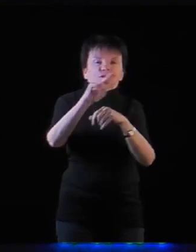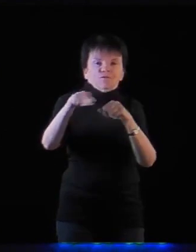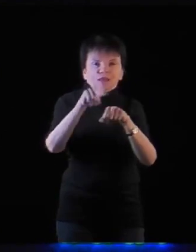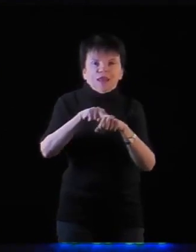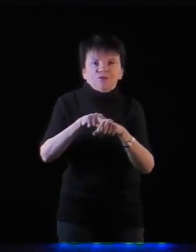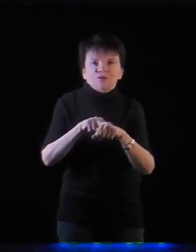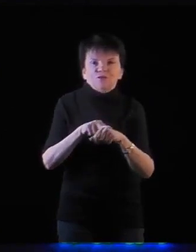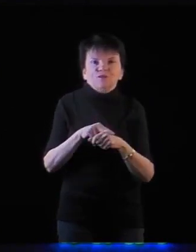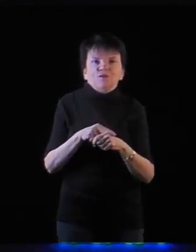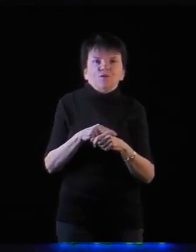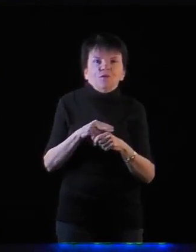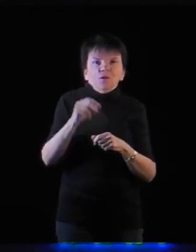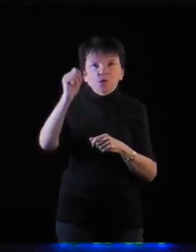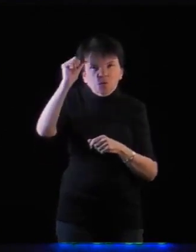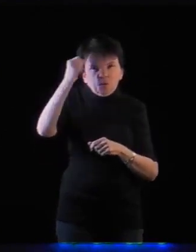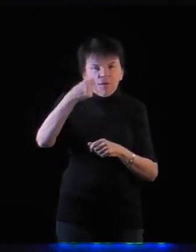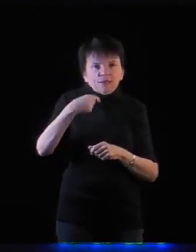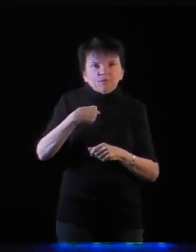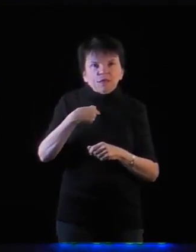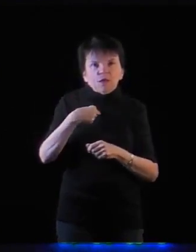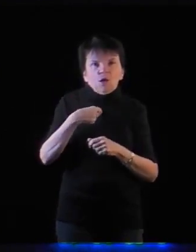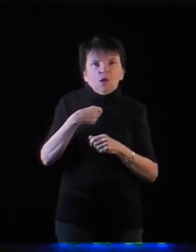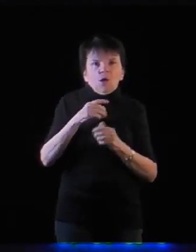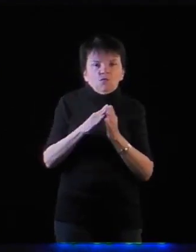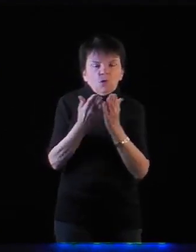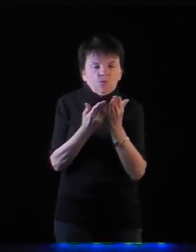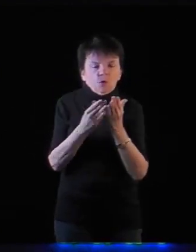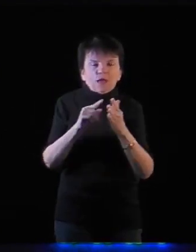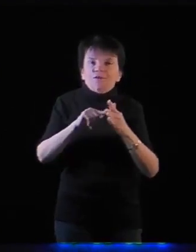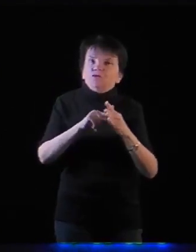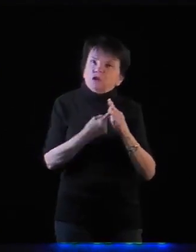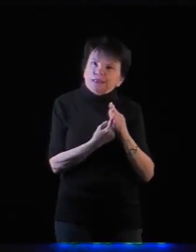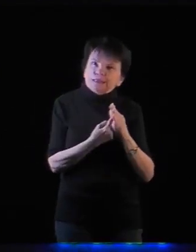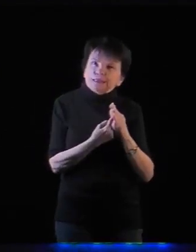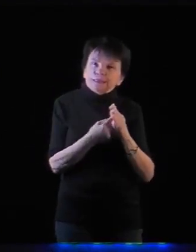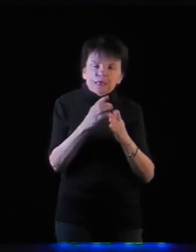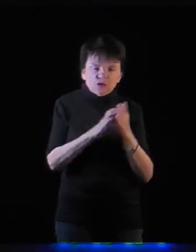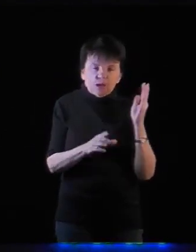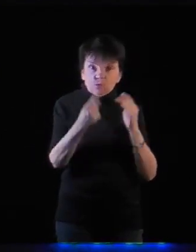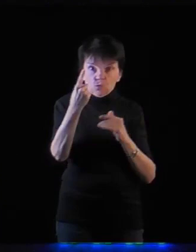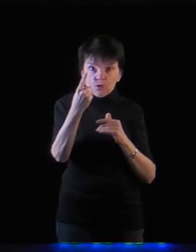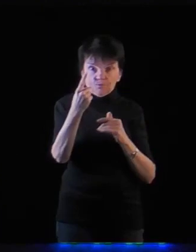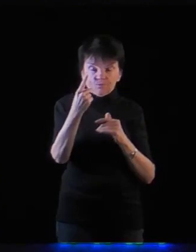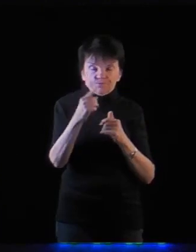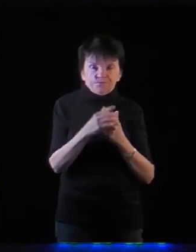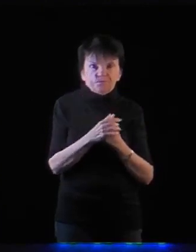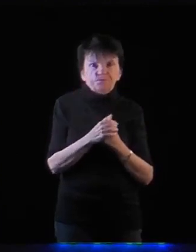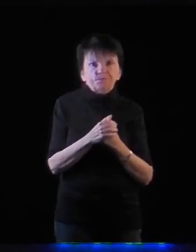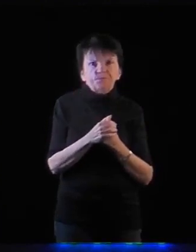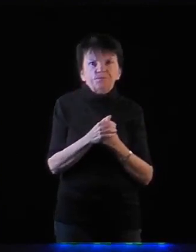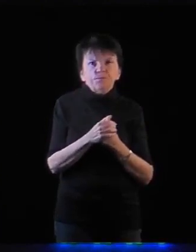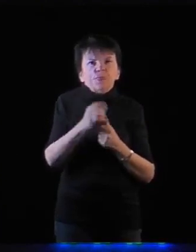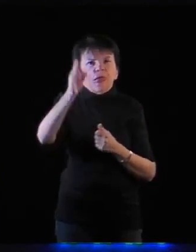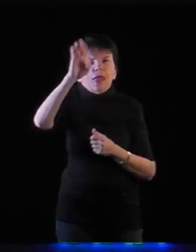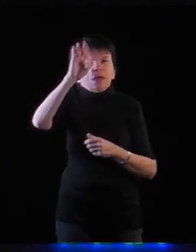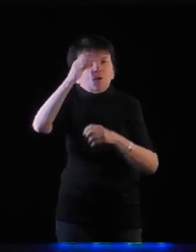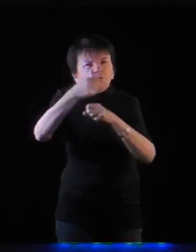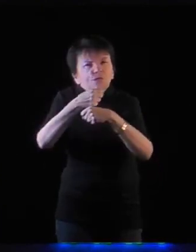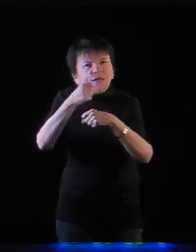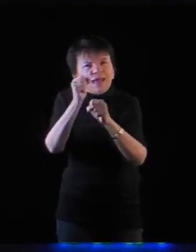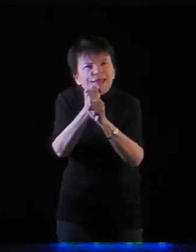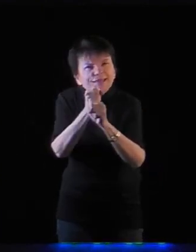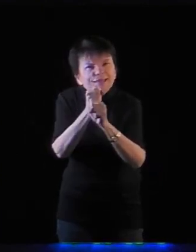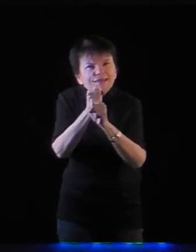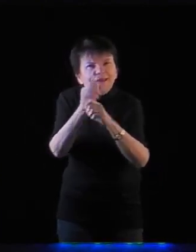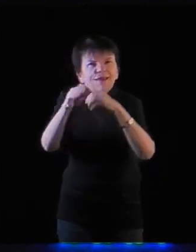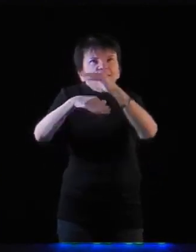all the way back to the book of Genesis for a moment. That in Genesis chapter 1, that God created